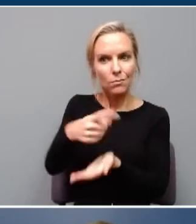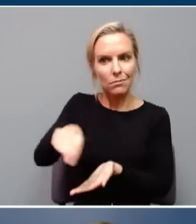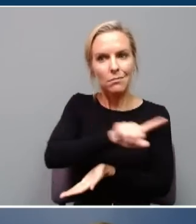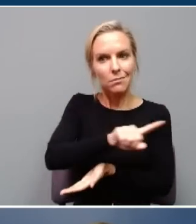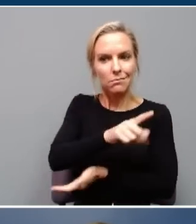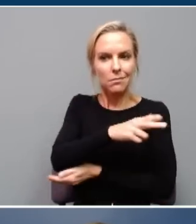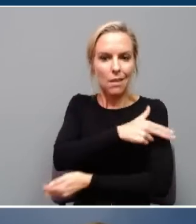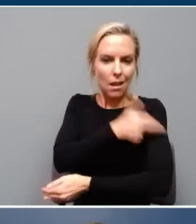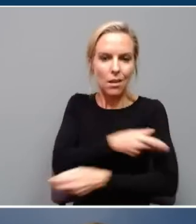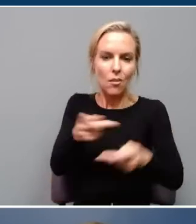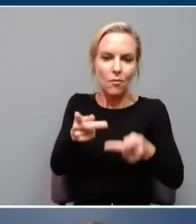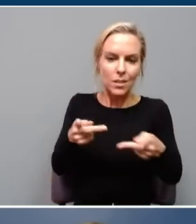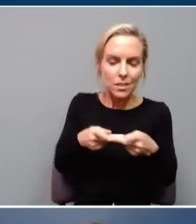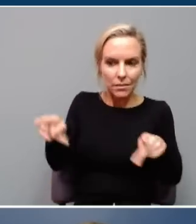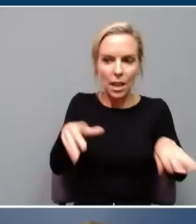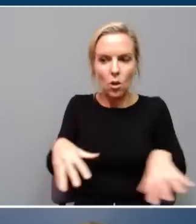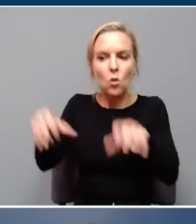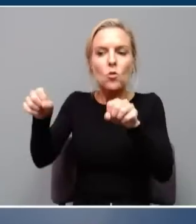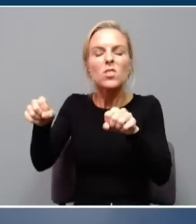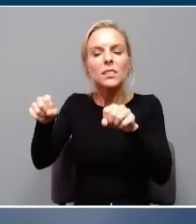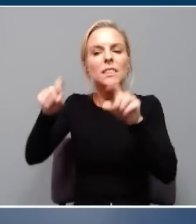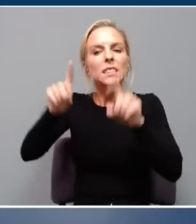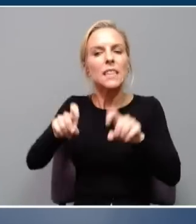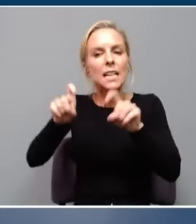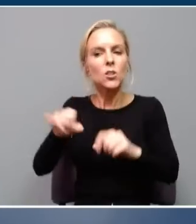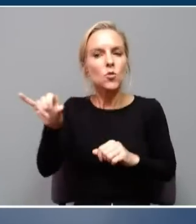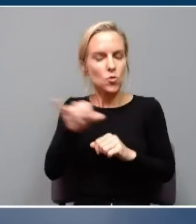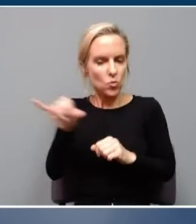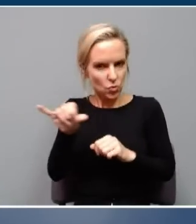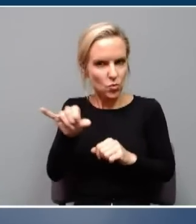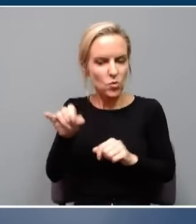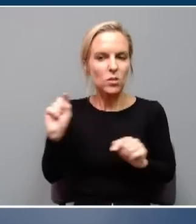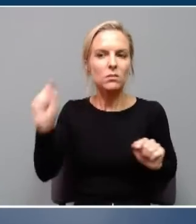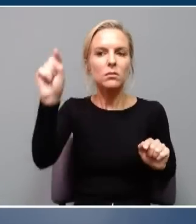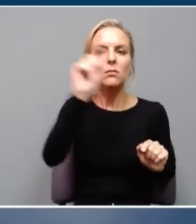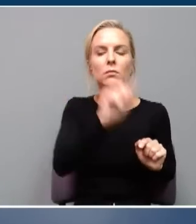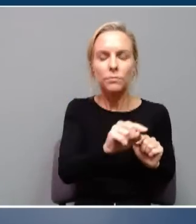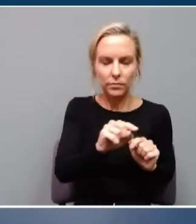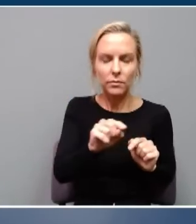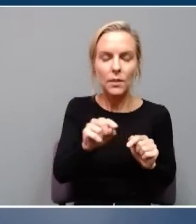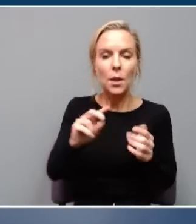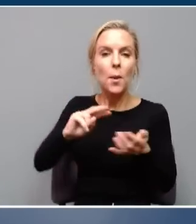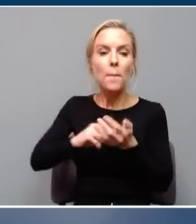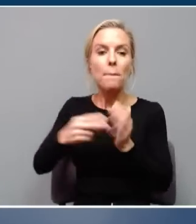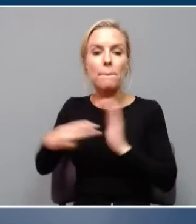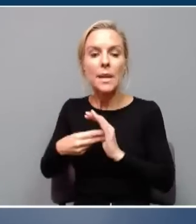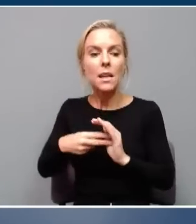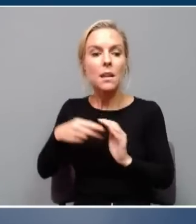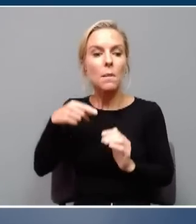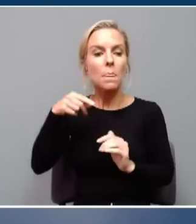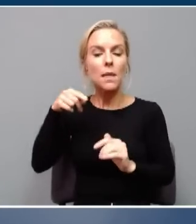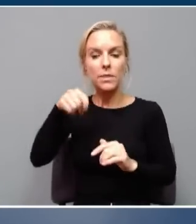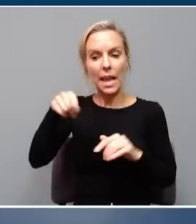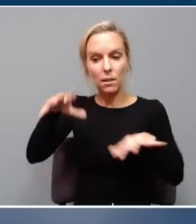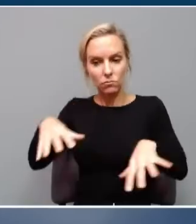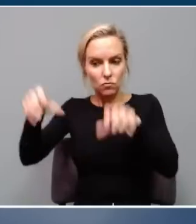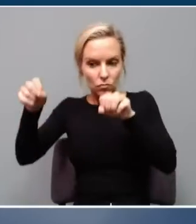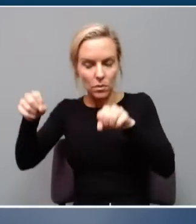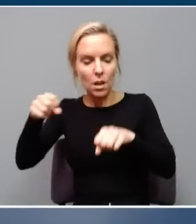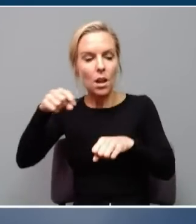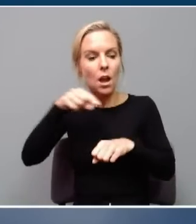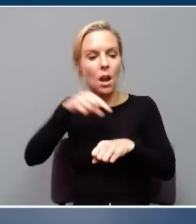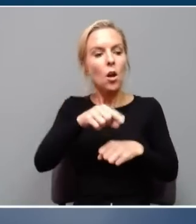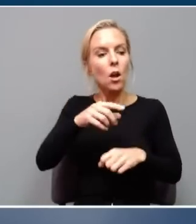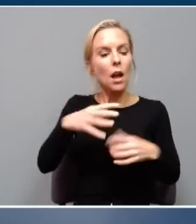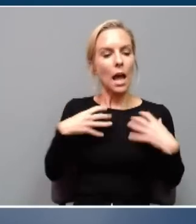over testing at different facilities in different areas. Again, freeing up bodies and providing medical services at no